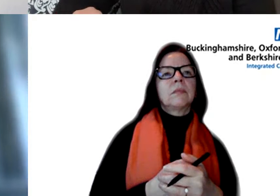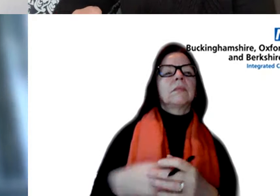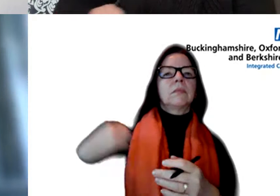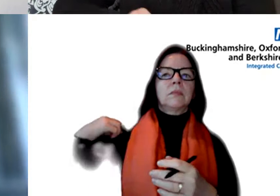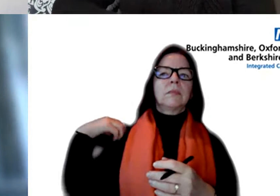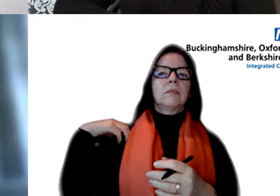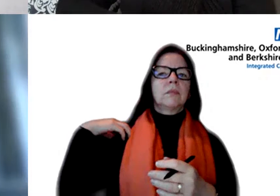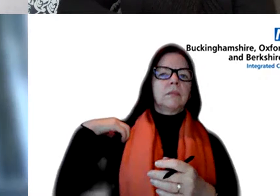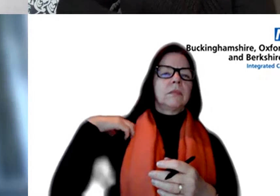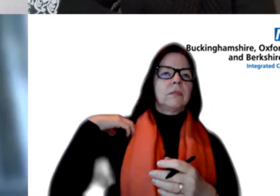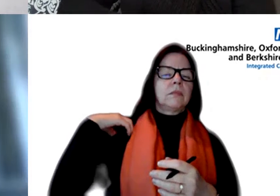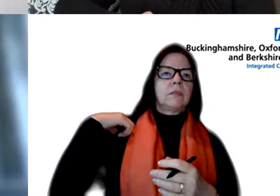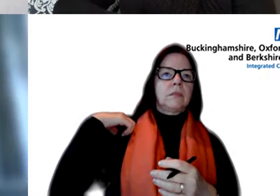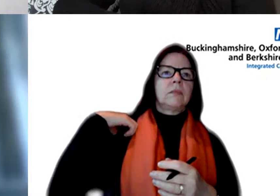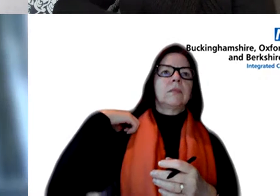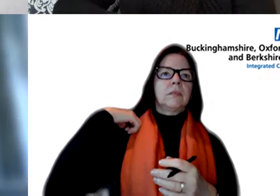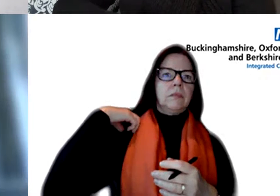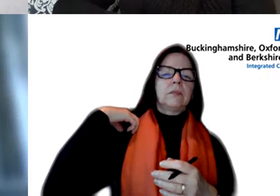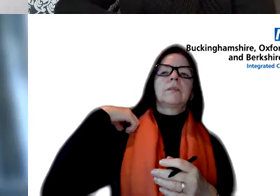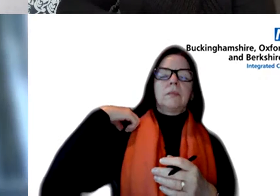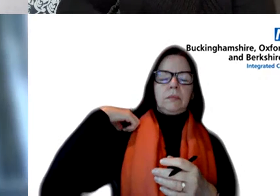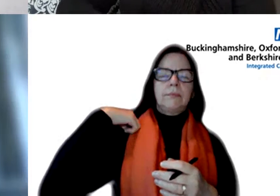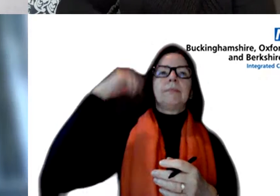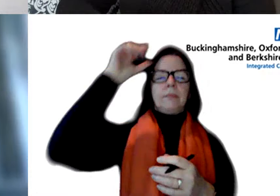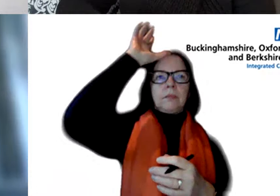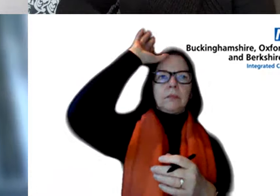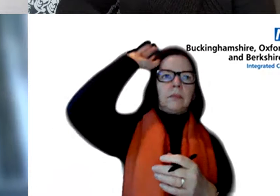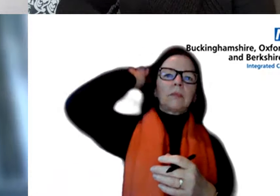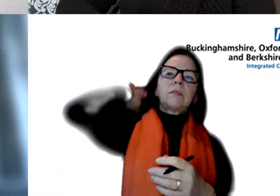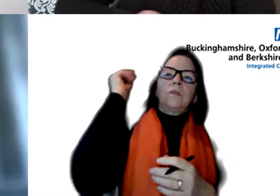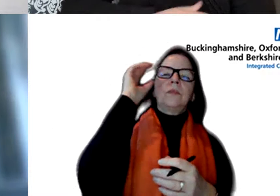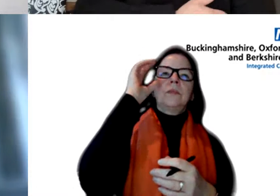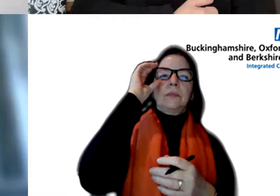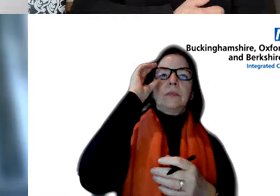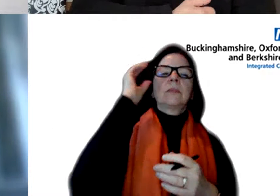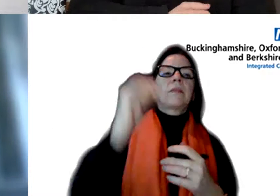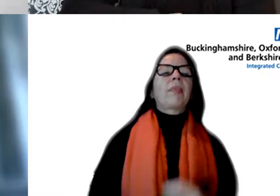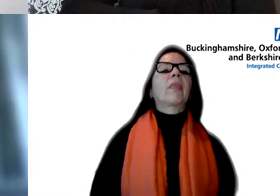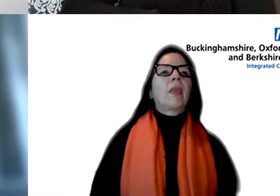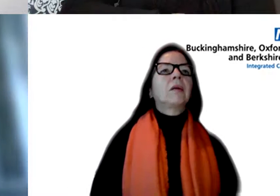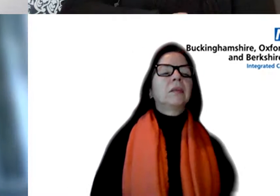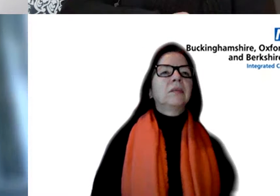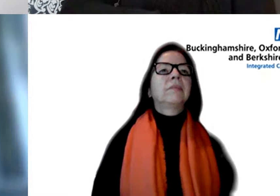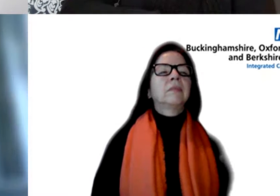support and demonstrate and show how to do that, but we wouldn't physically